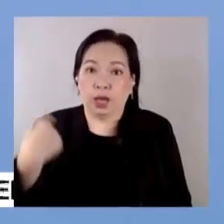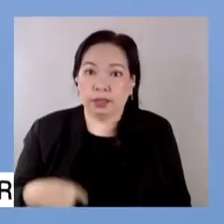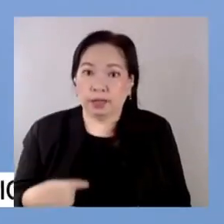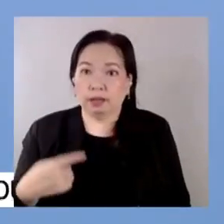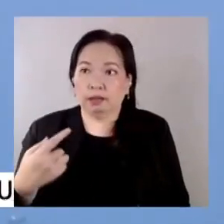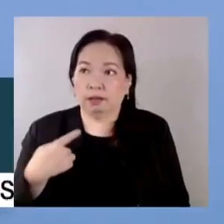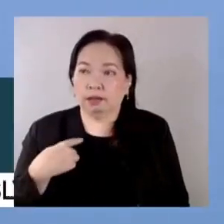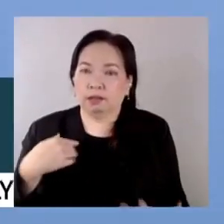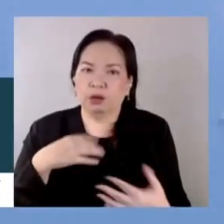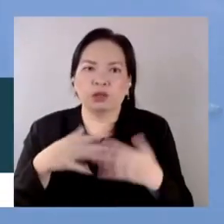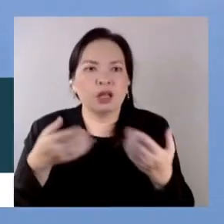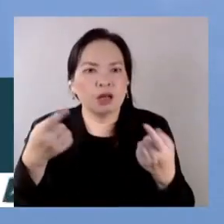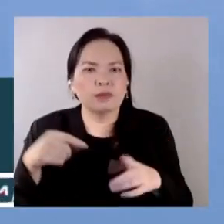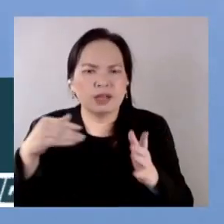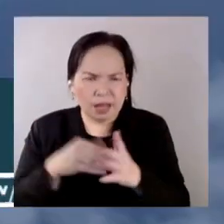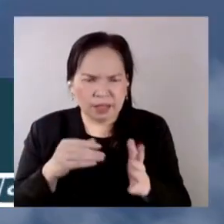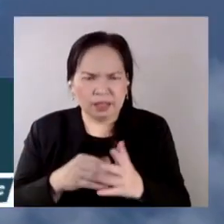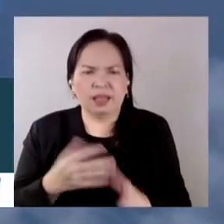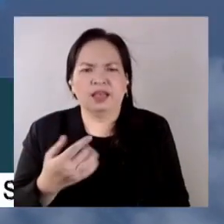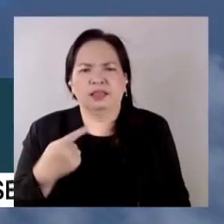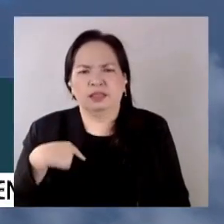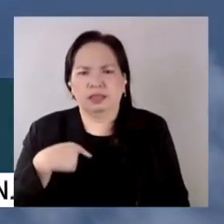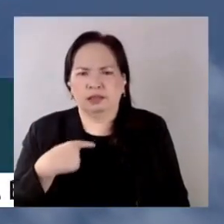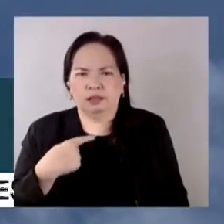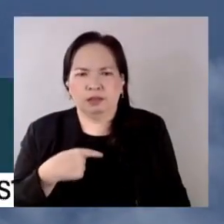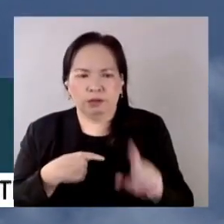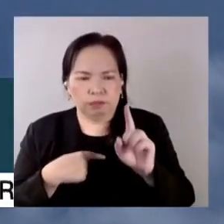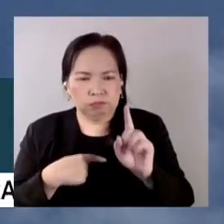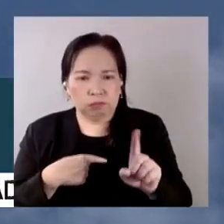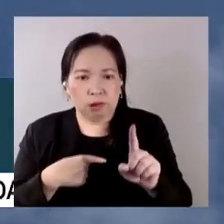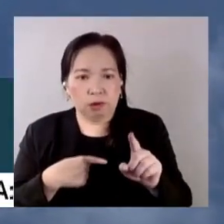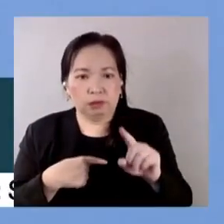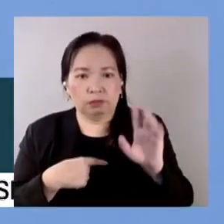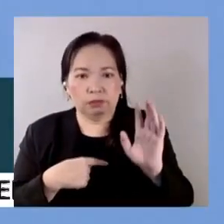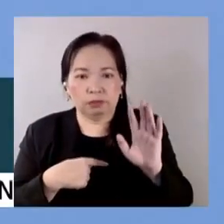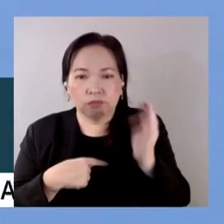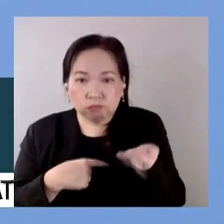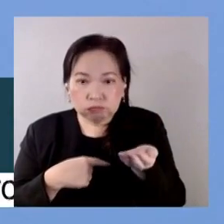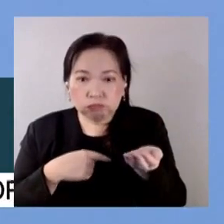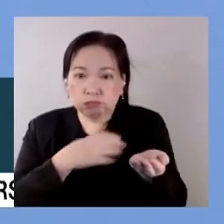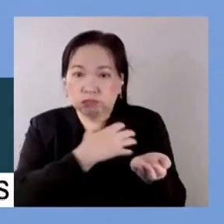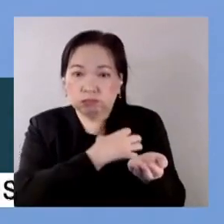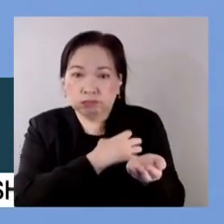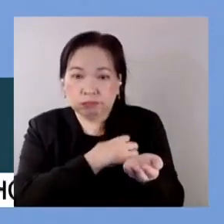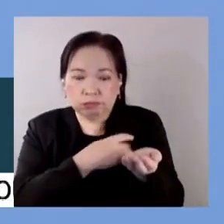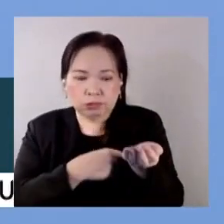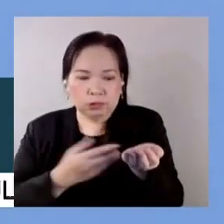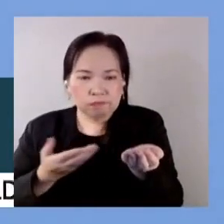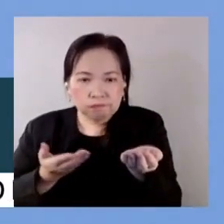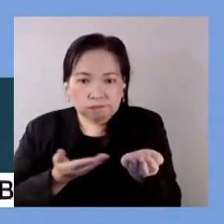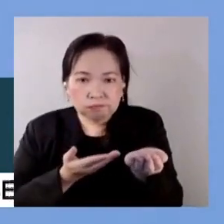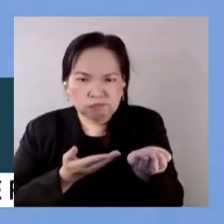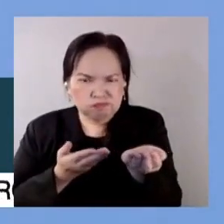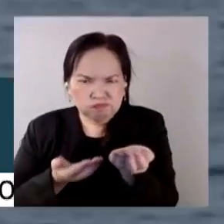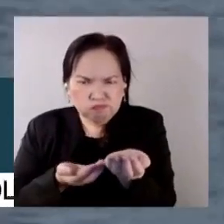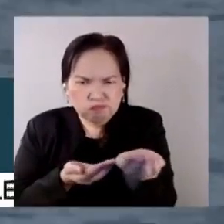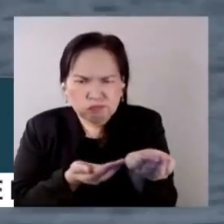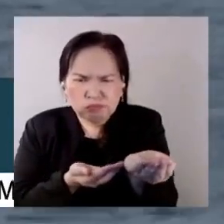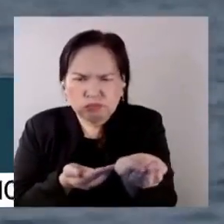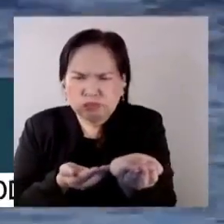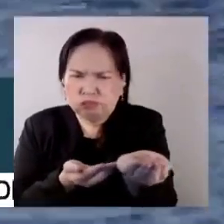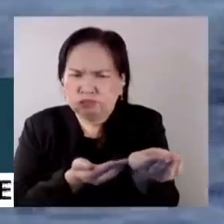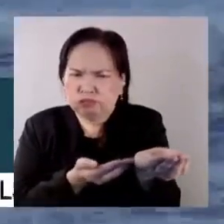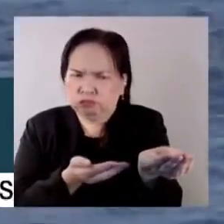Last Friday, a Chinese Navy ship shadowed one of the PCG's vessels as it was returning to Palawan after it helped deliver